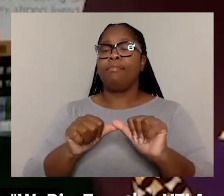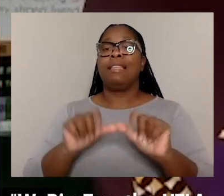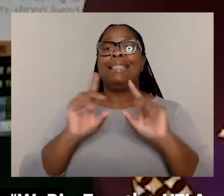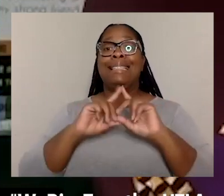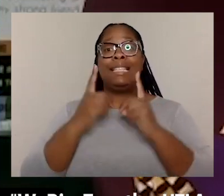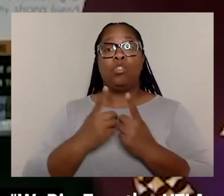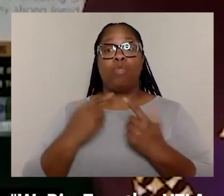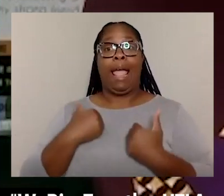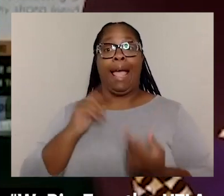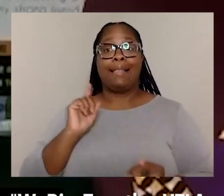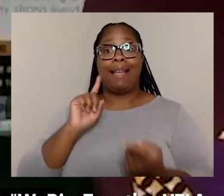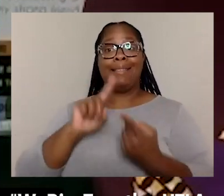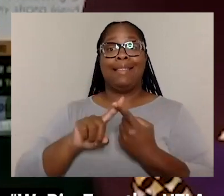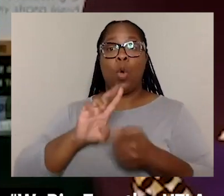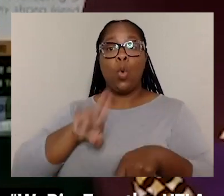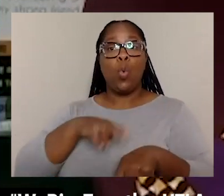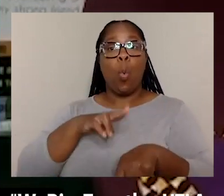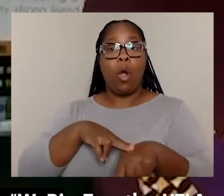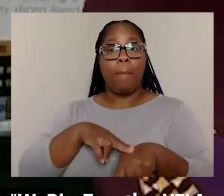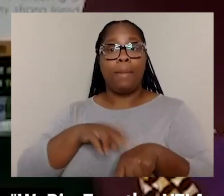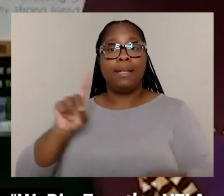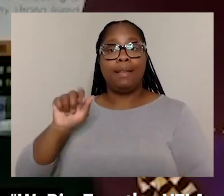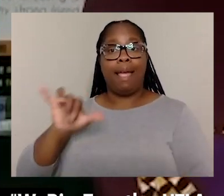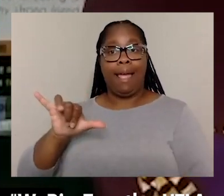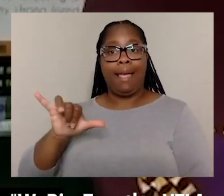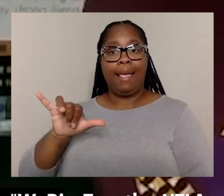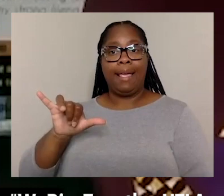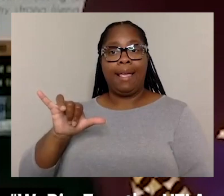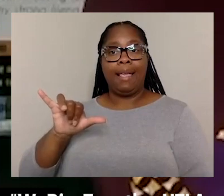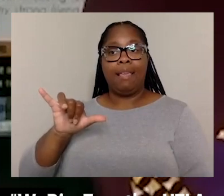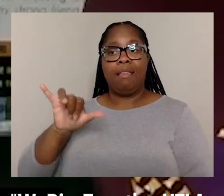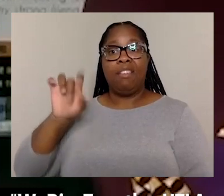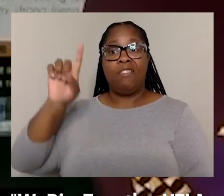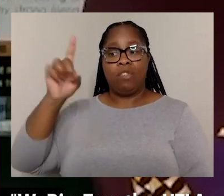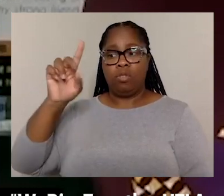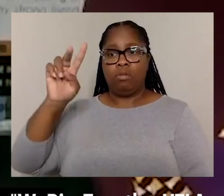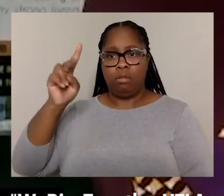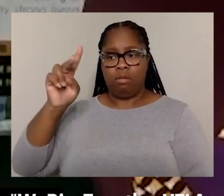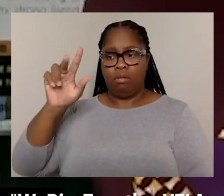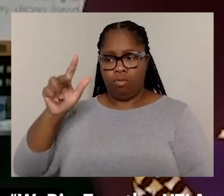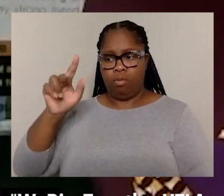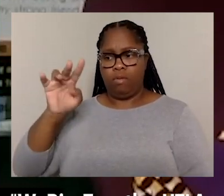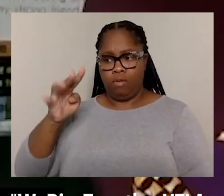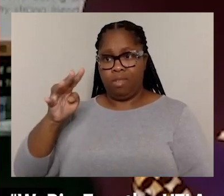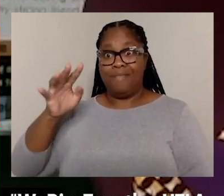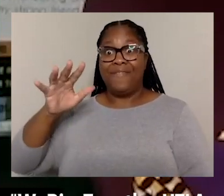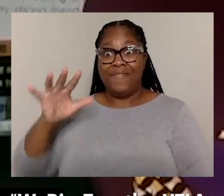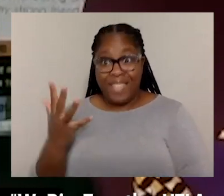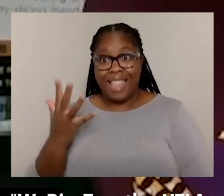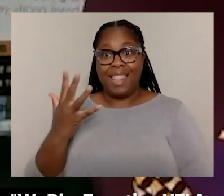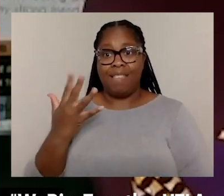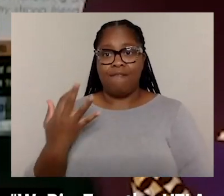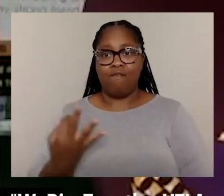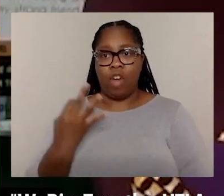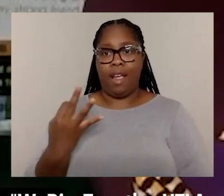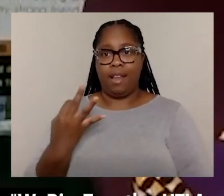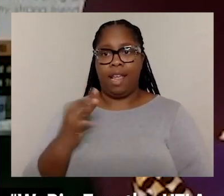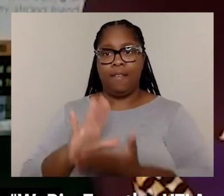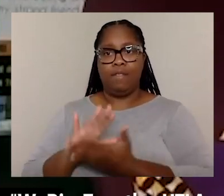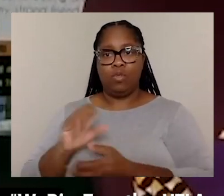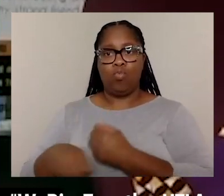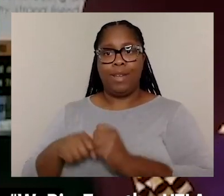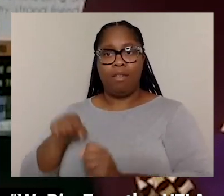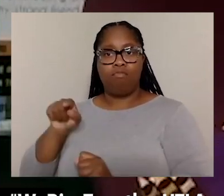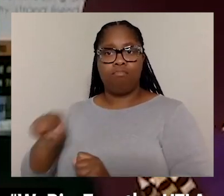day, which is the 5th Friday of the school year, to finalize fluctuations in class